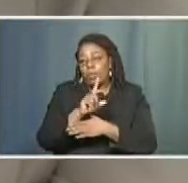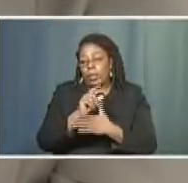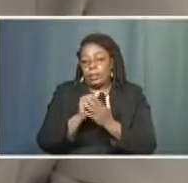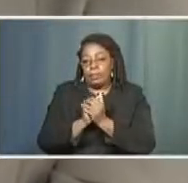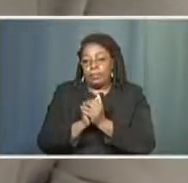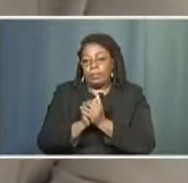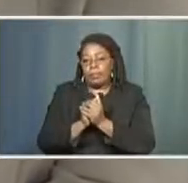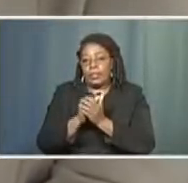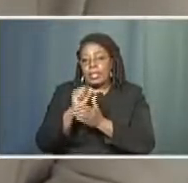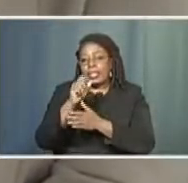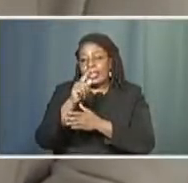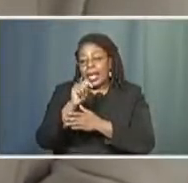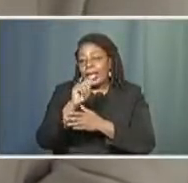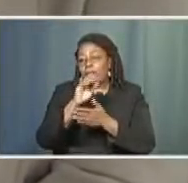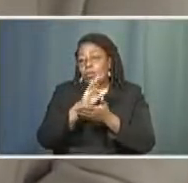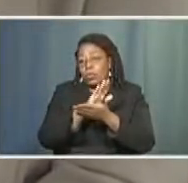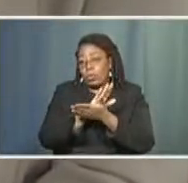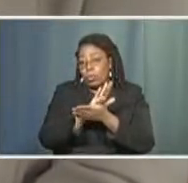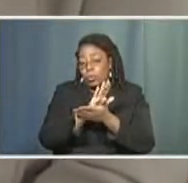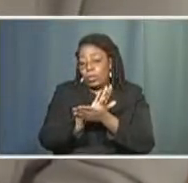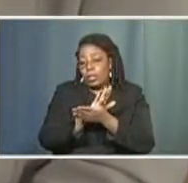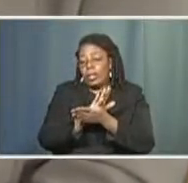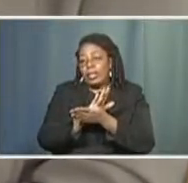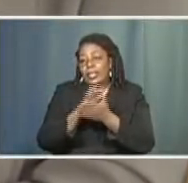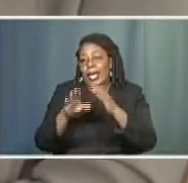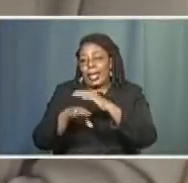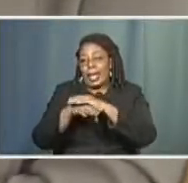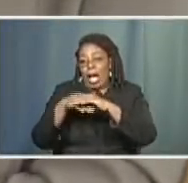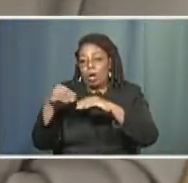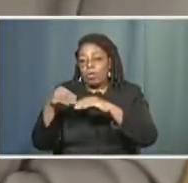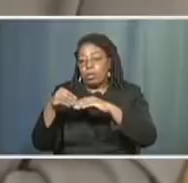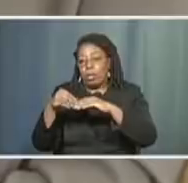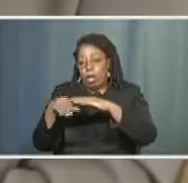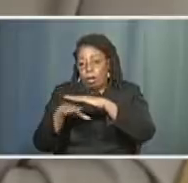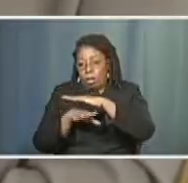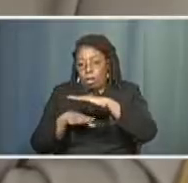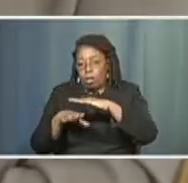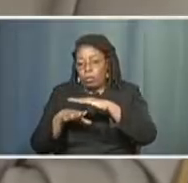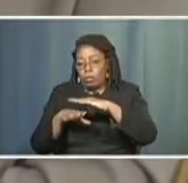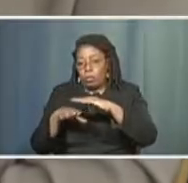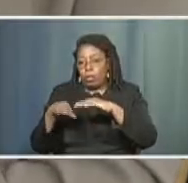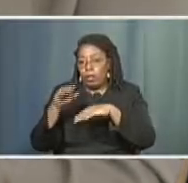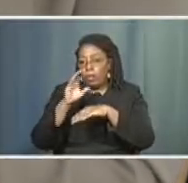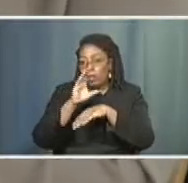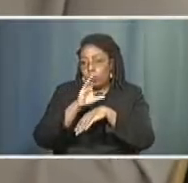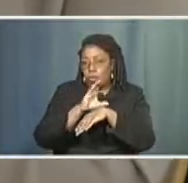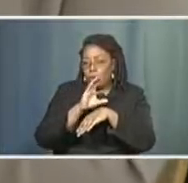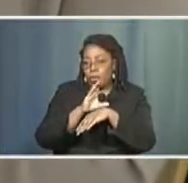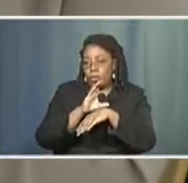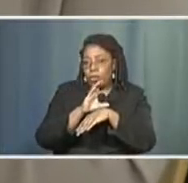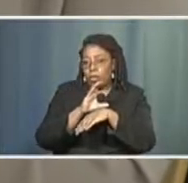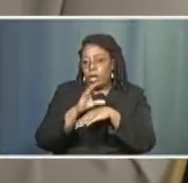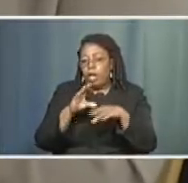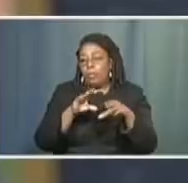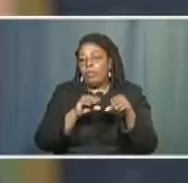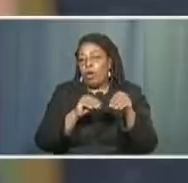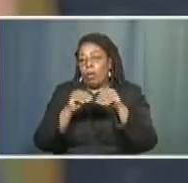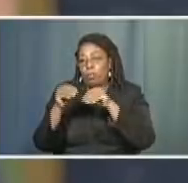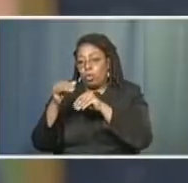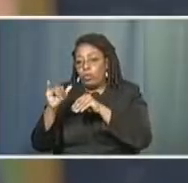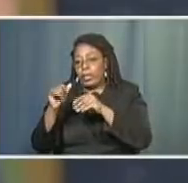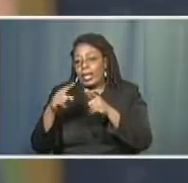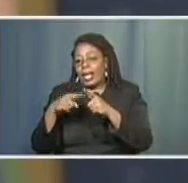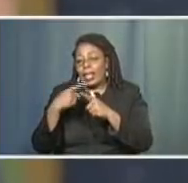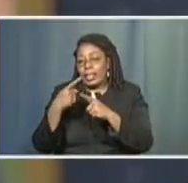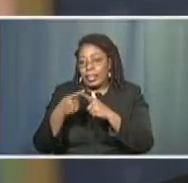Andrew's School first started out in the basement of the historic St. Andrew's Presbyterian Kirk before moving to Collins Mansion and then